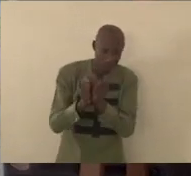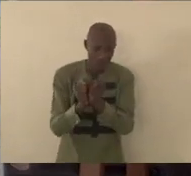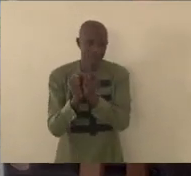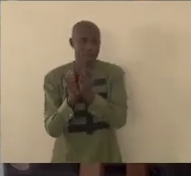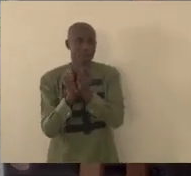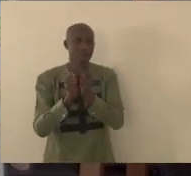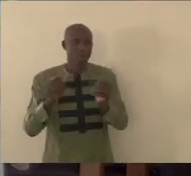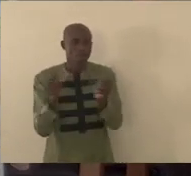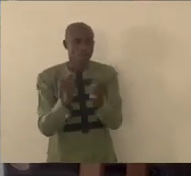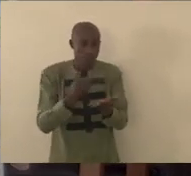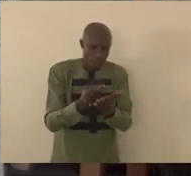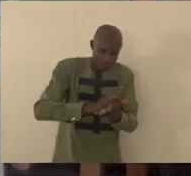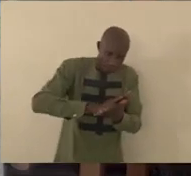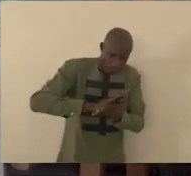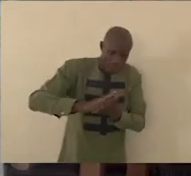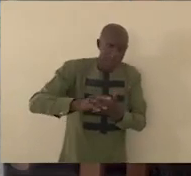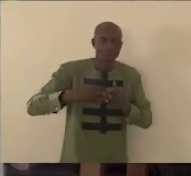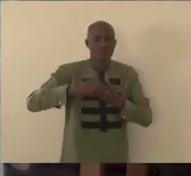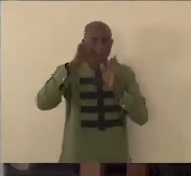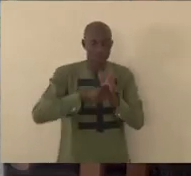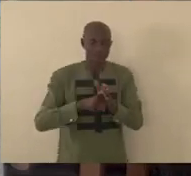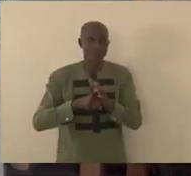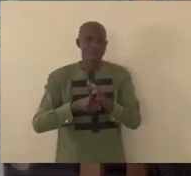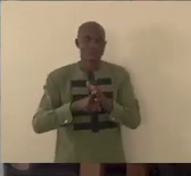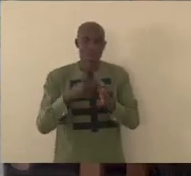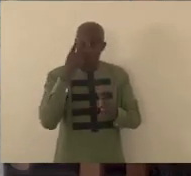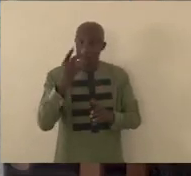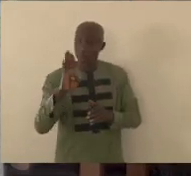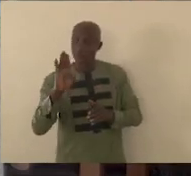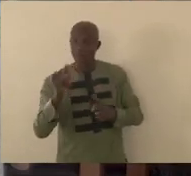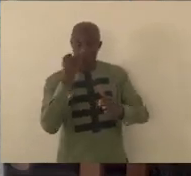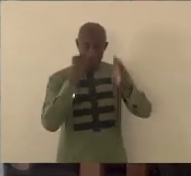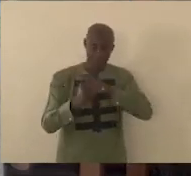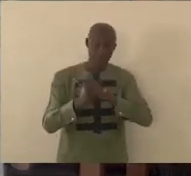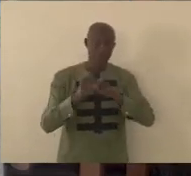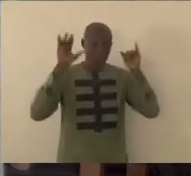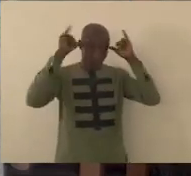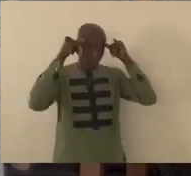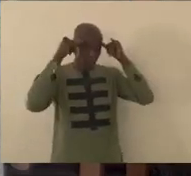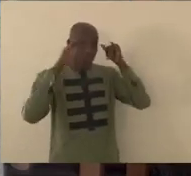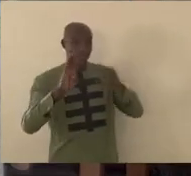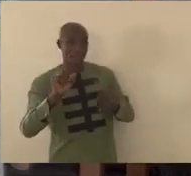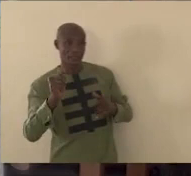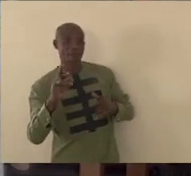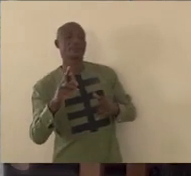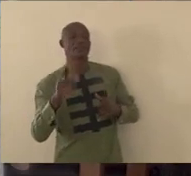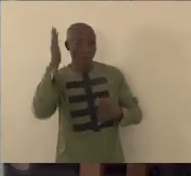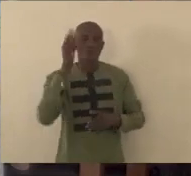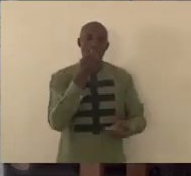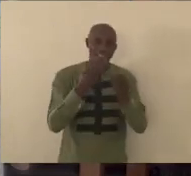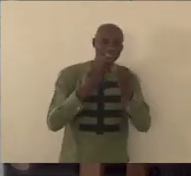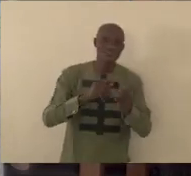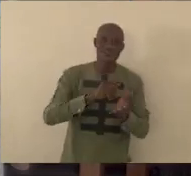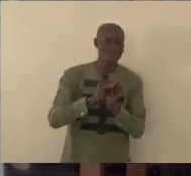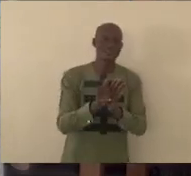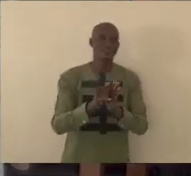together. With the righteous leadership envisaged by Isaiah, the cow and the bear will graze together, and their